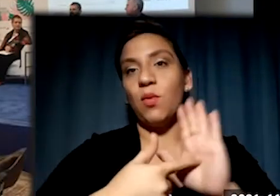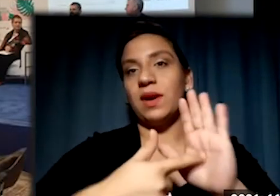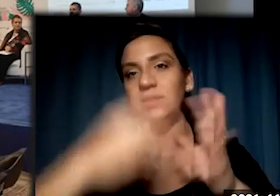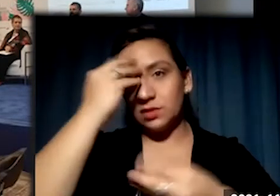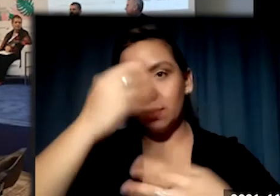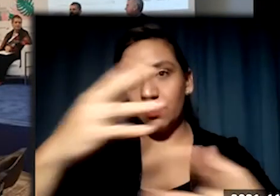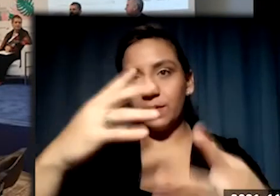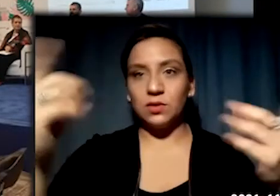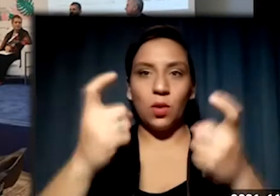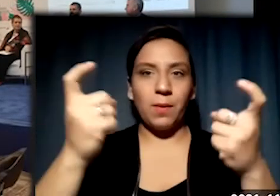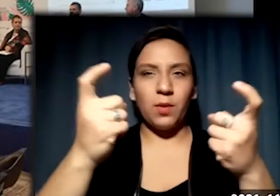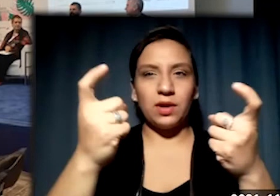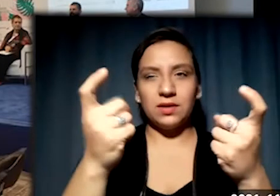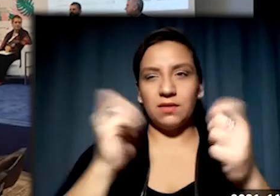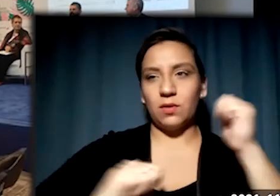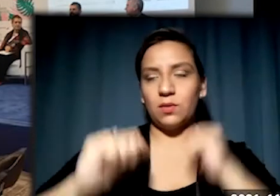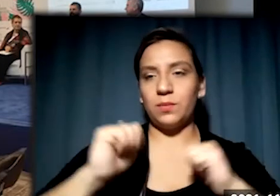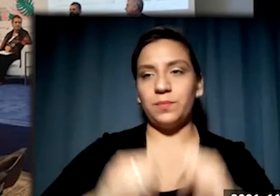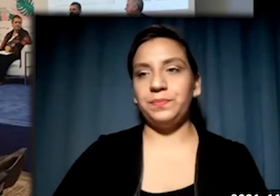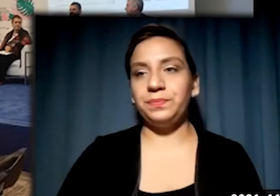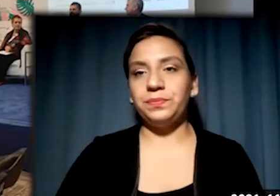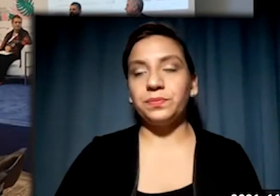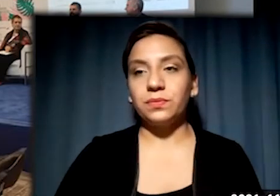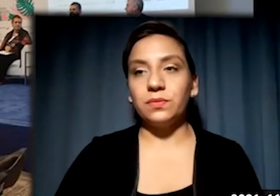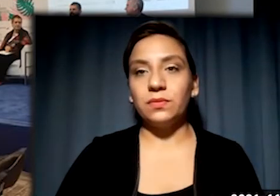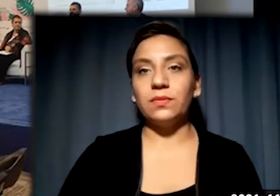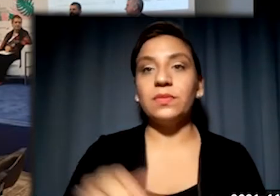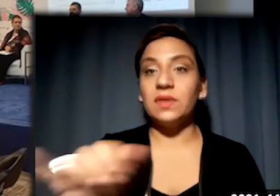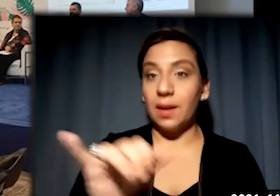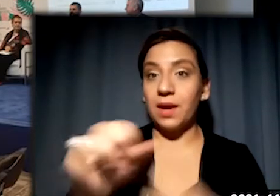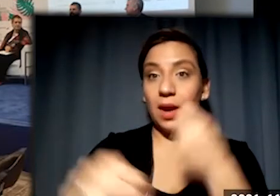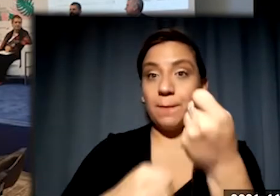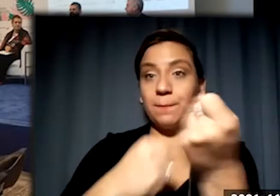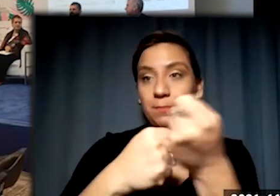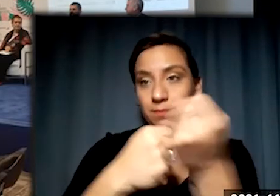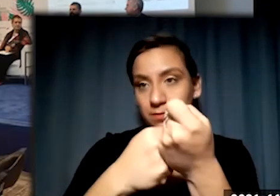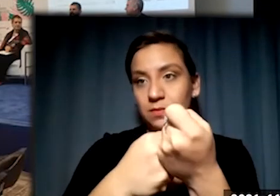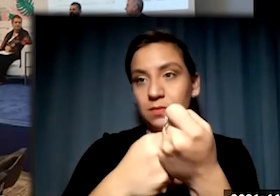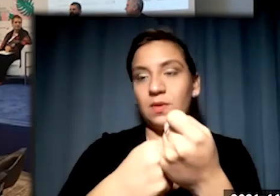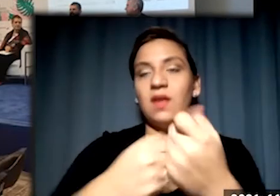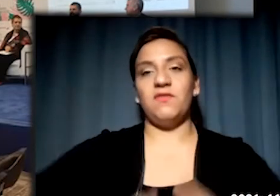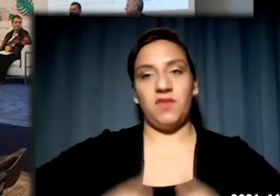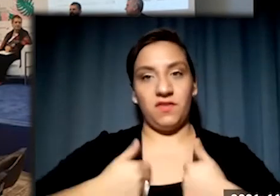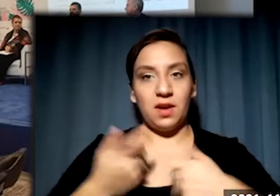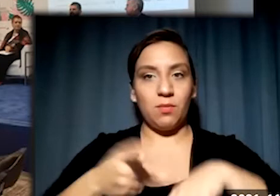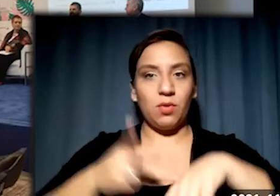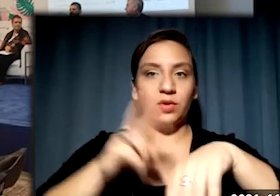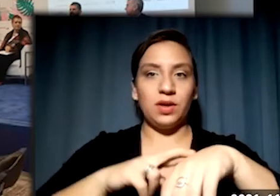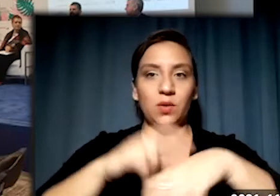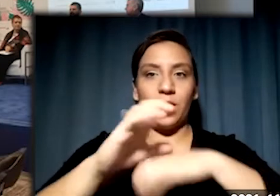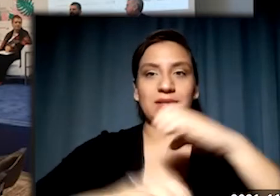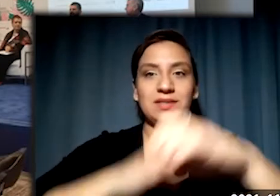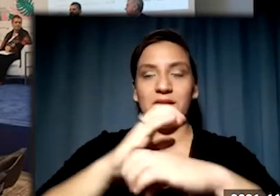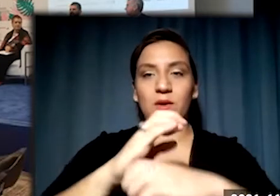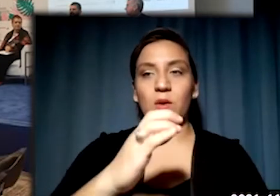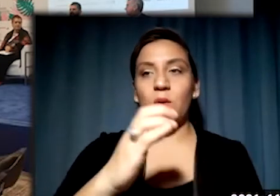In addition, sponsored the publication Vivir en Puerto Rico en el siglo XVI from Dr. Luis Purset, and